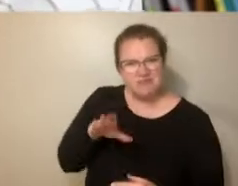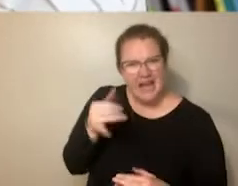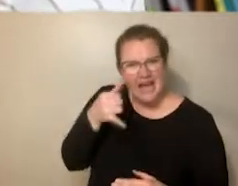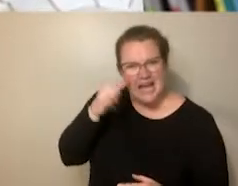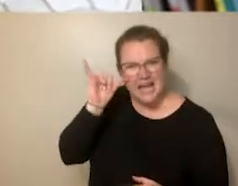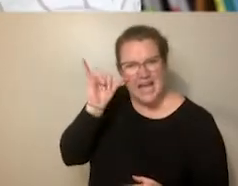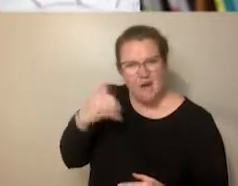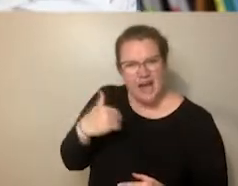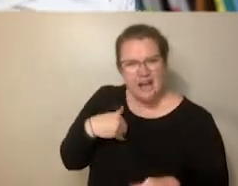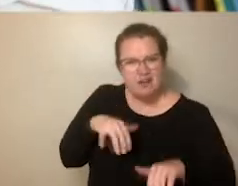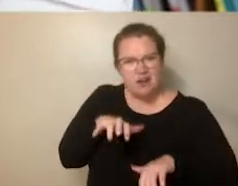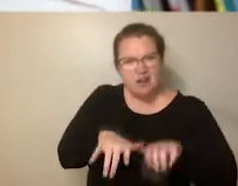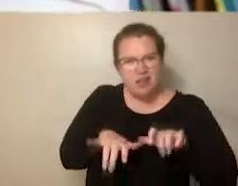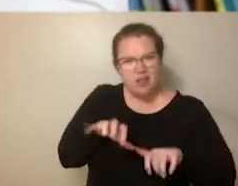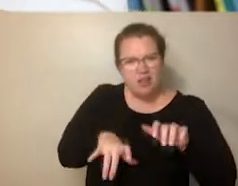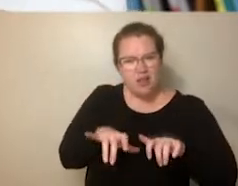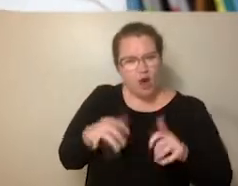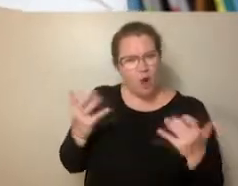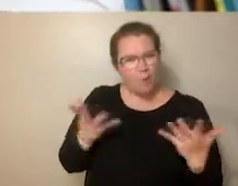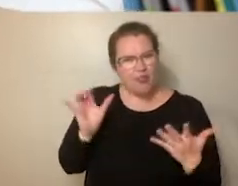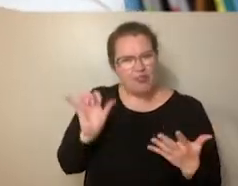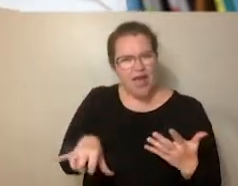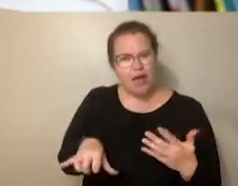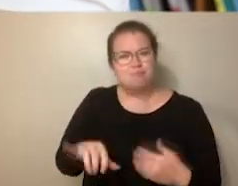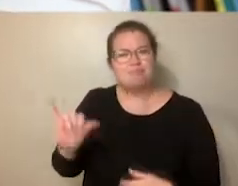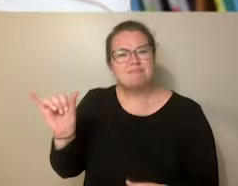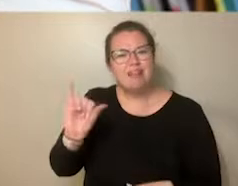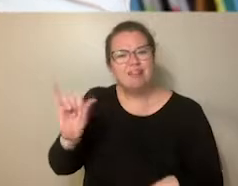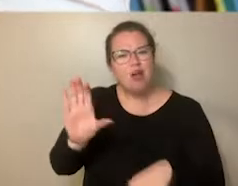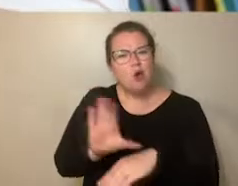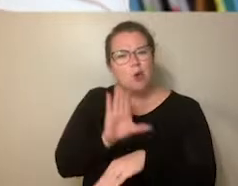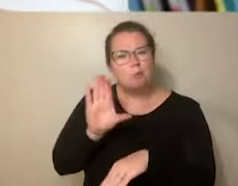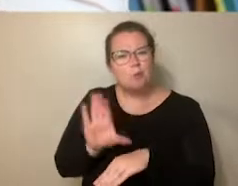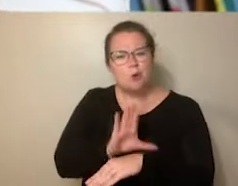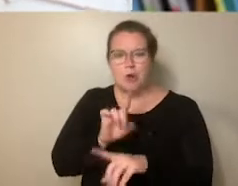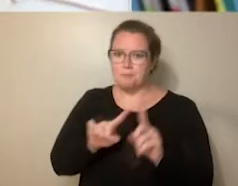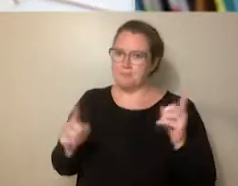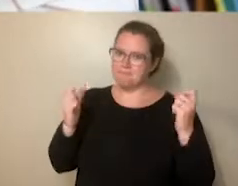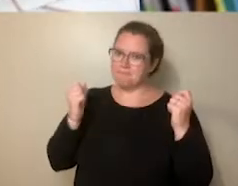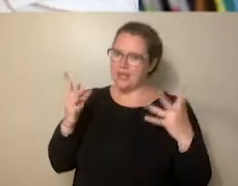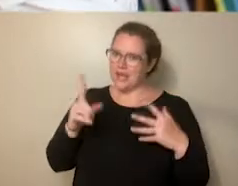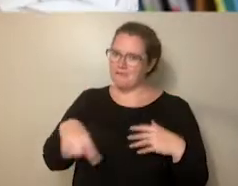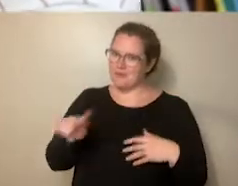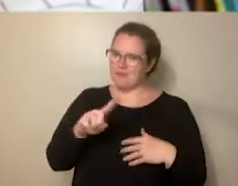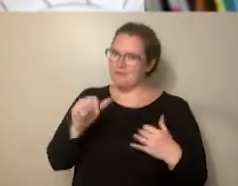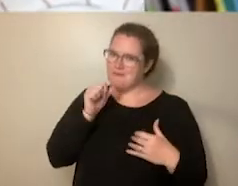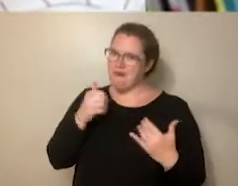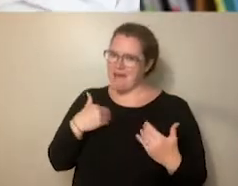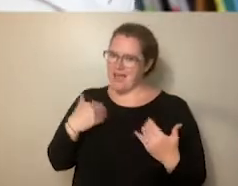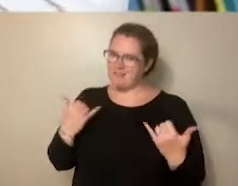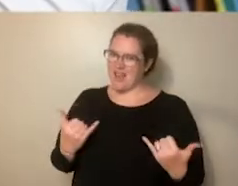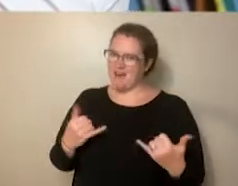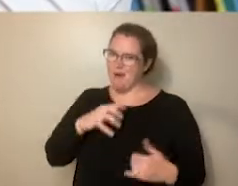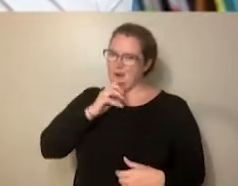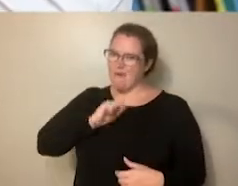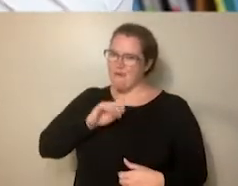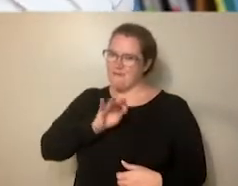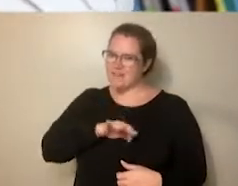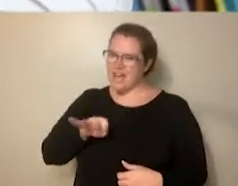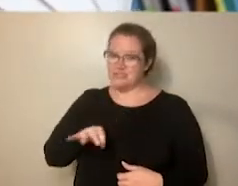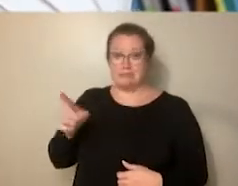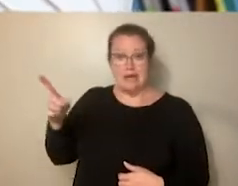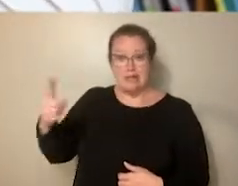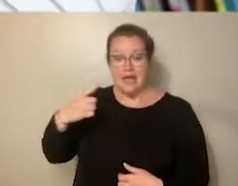What is a typewriter? A typewriter is something like a computer, but a lot of us don't have them nowadays. And they said that they wanted